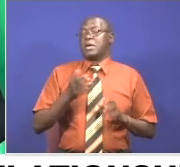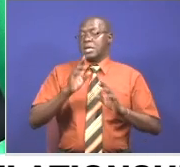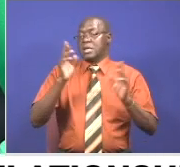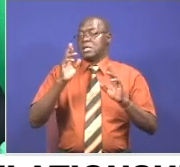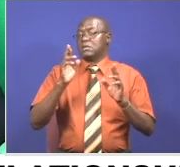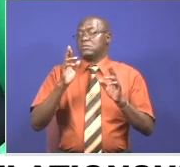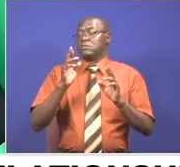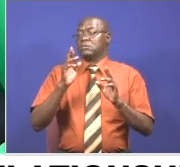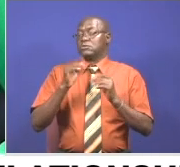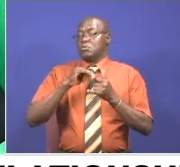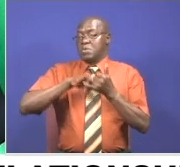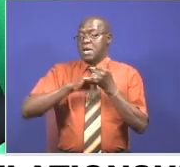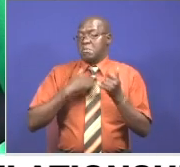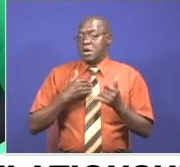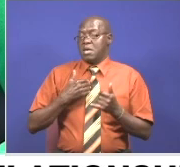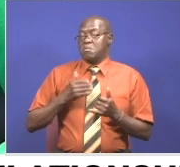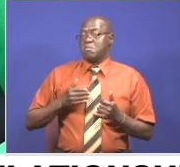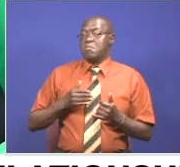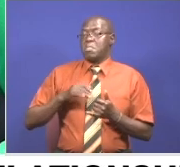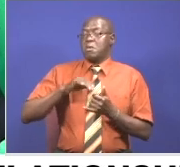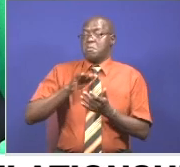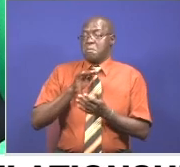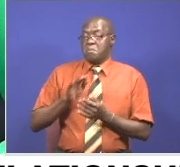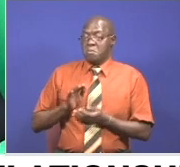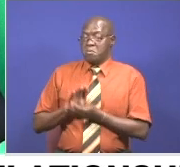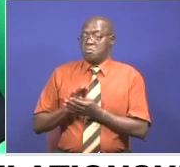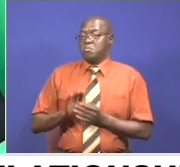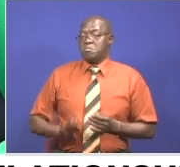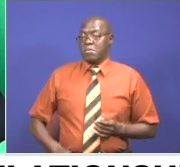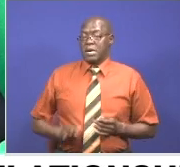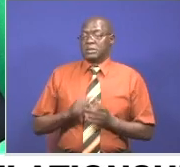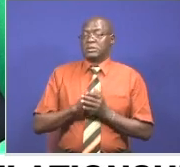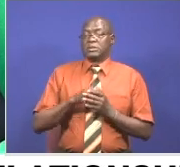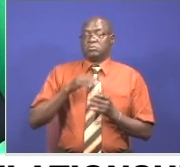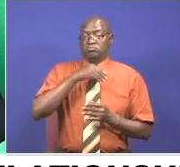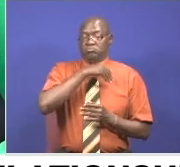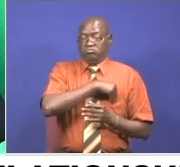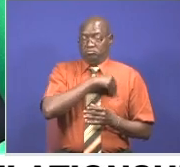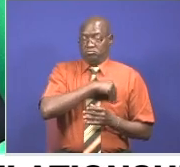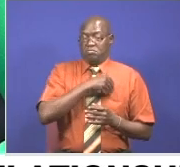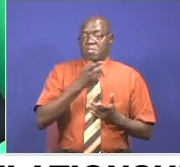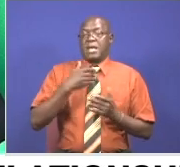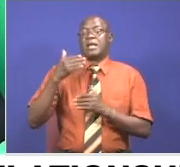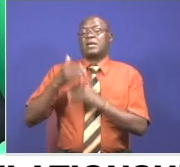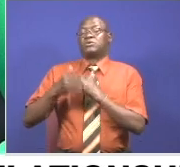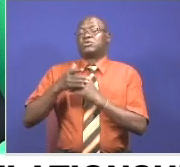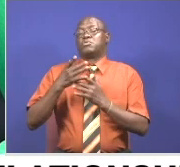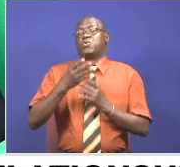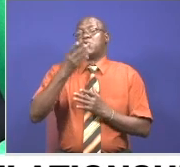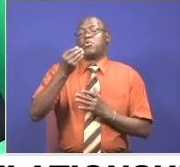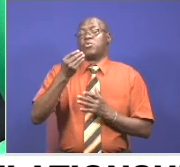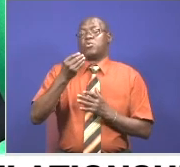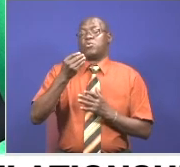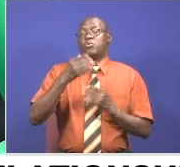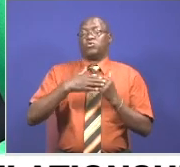to marry my pocket to this person? If you are not, please do not enter into the marriage relationship. Do not even go ahead. And if you feel